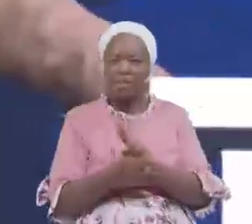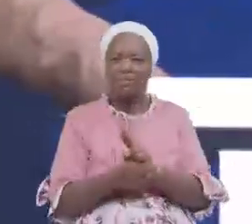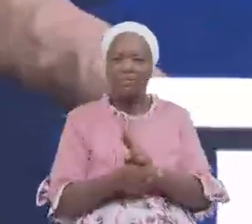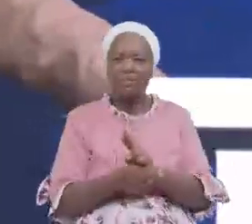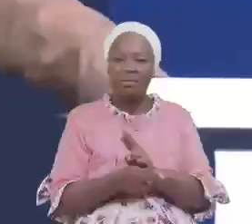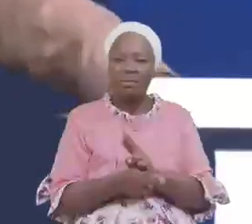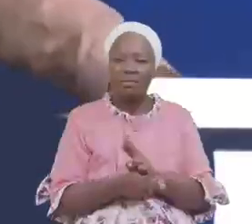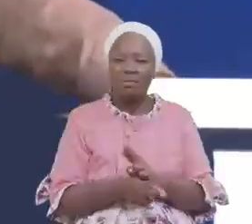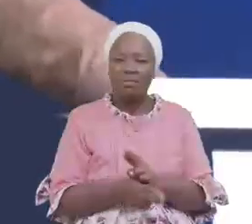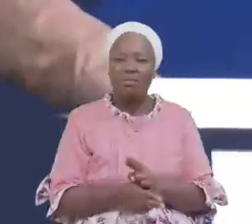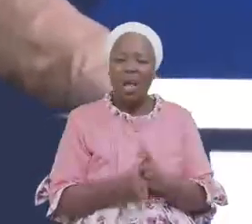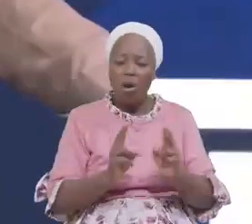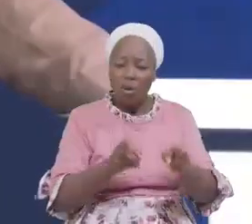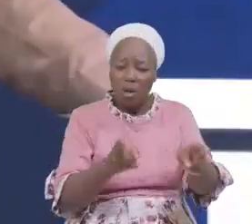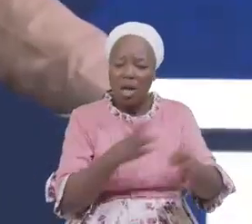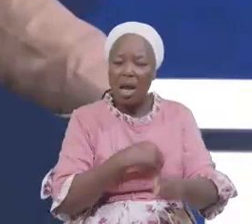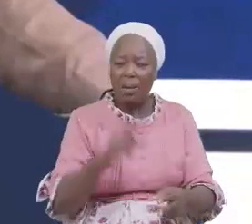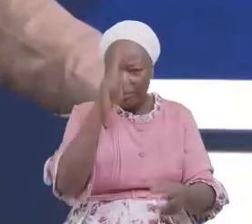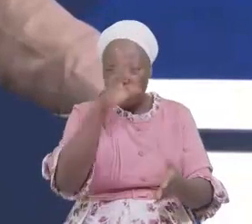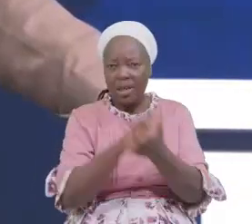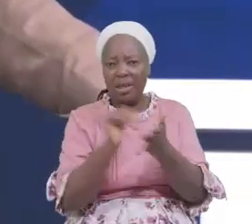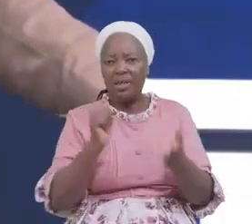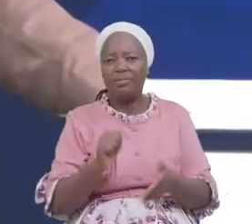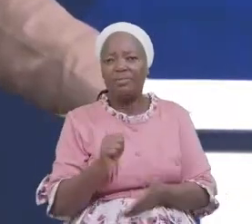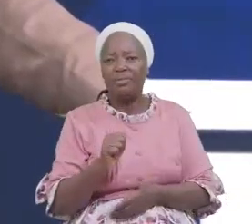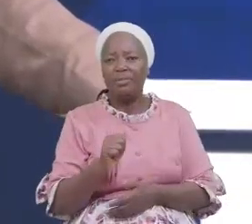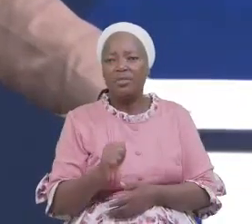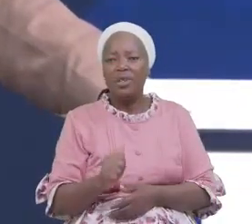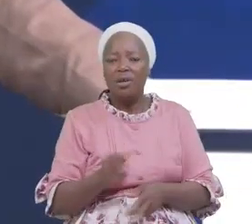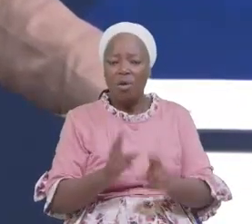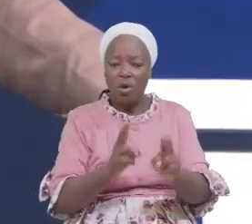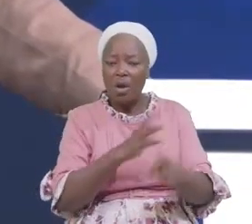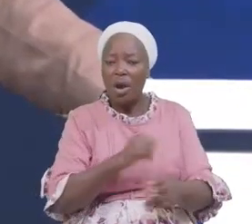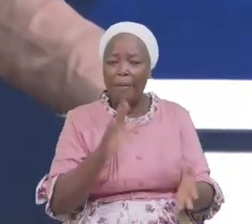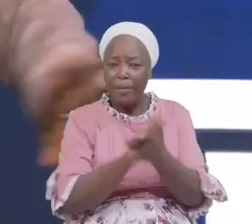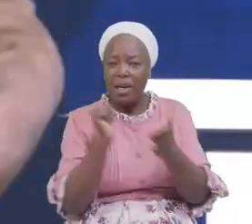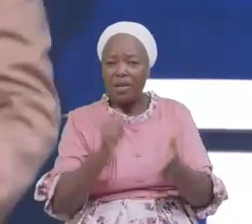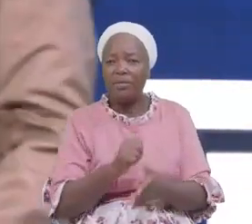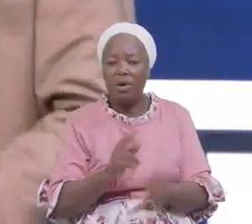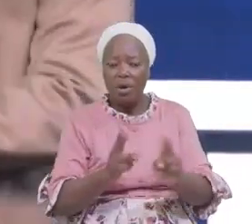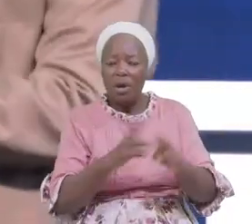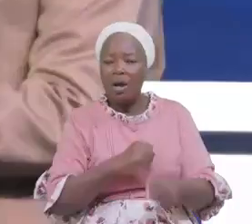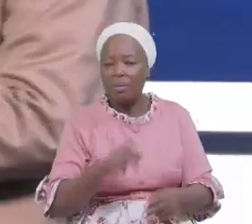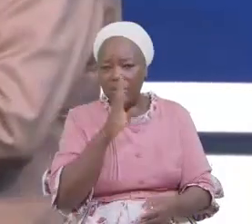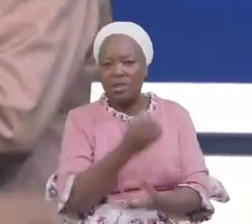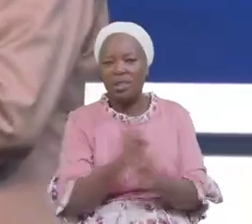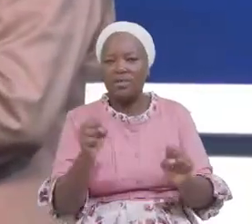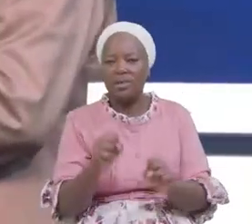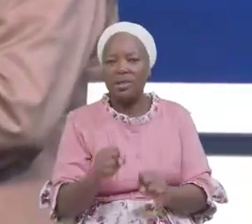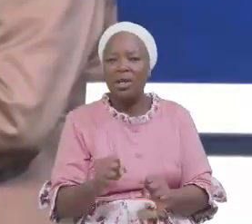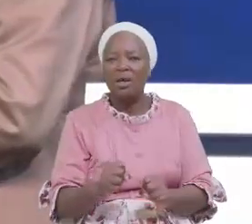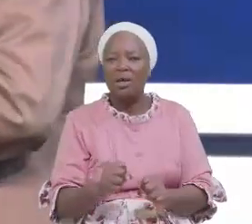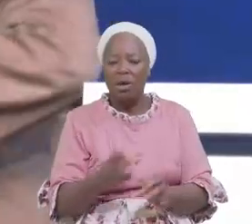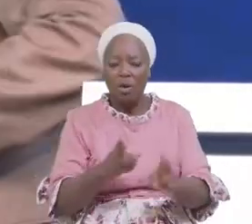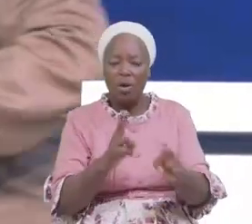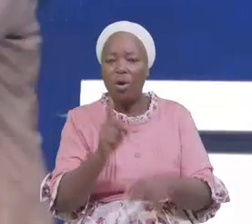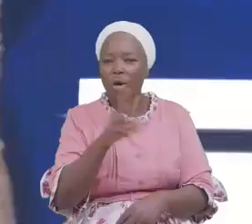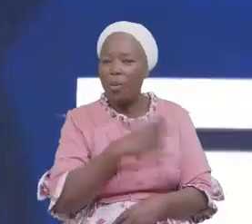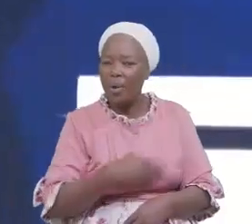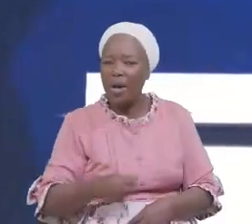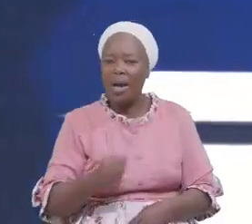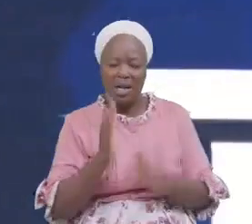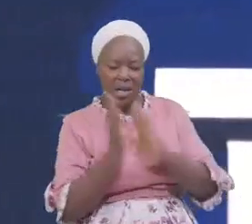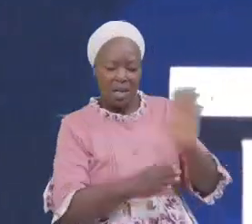Hurry up and believe. Hurry up and be saved. Hurry up and leave the evil in